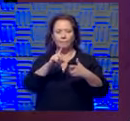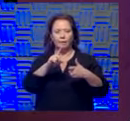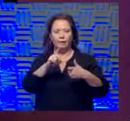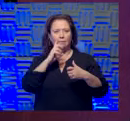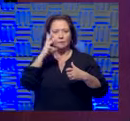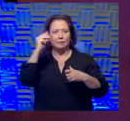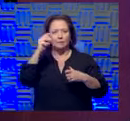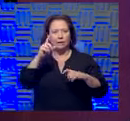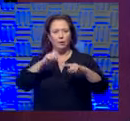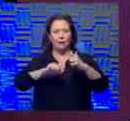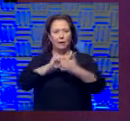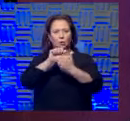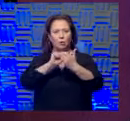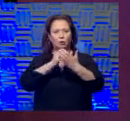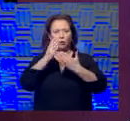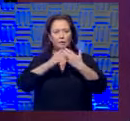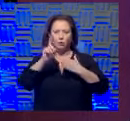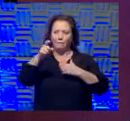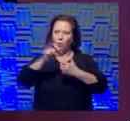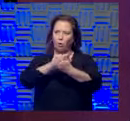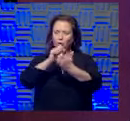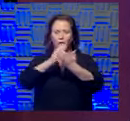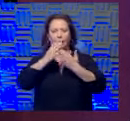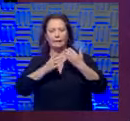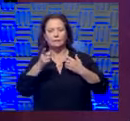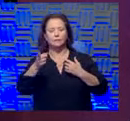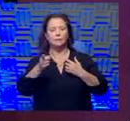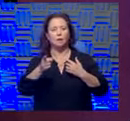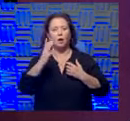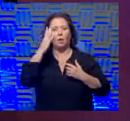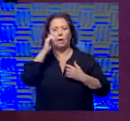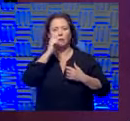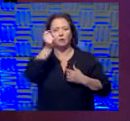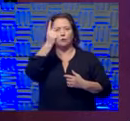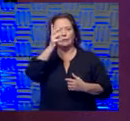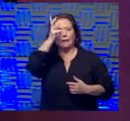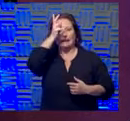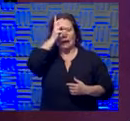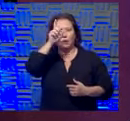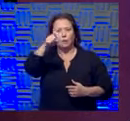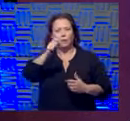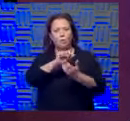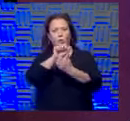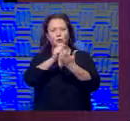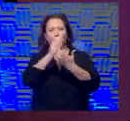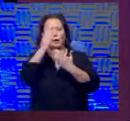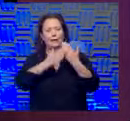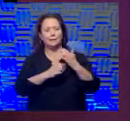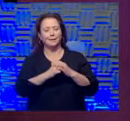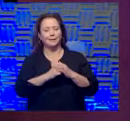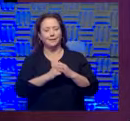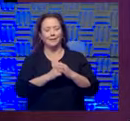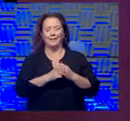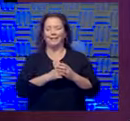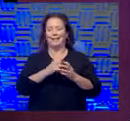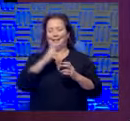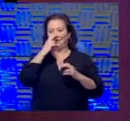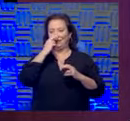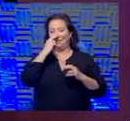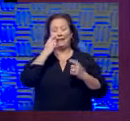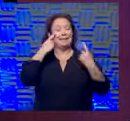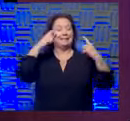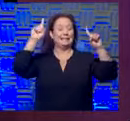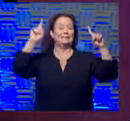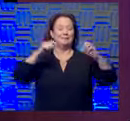in from outside. You didn't wash your hands. You have to wash your hands. What don't you understand, Dad, about not washing your hands?" And it's been very